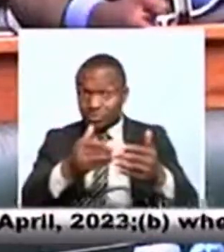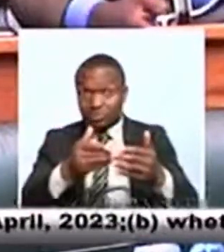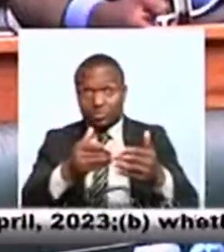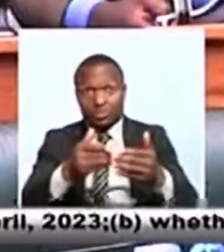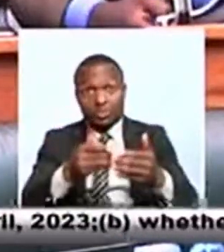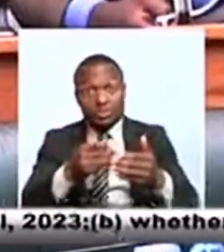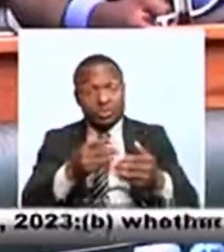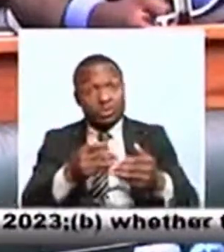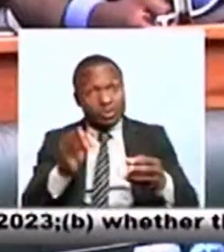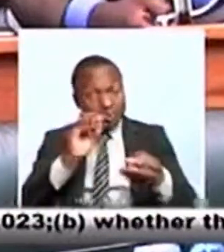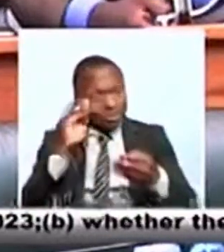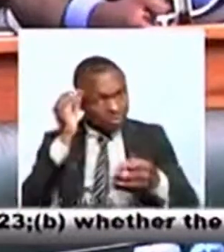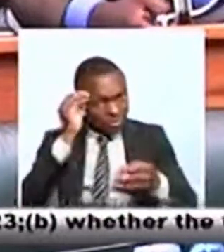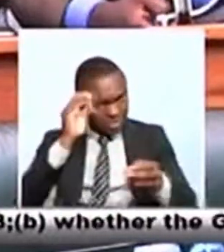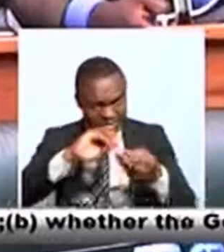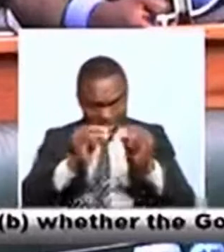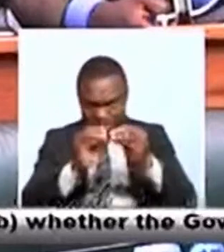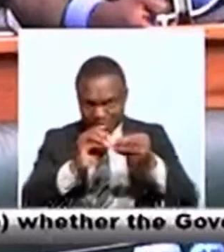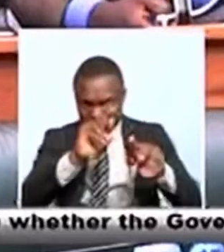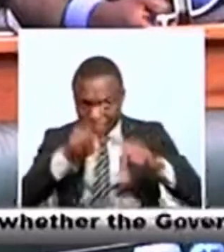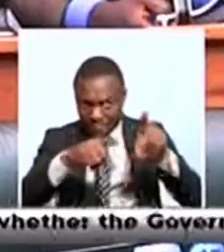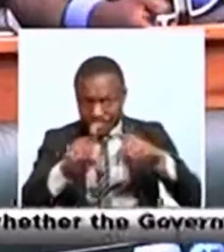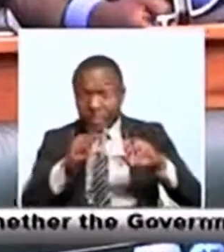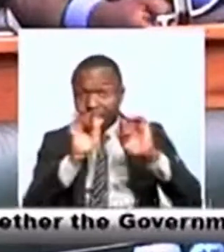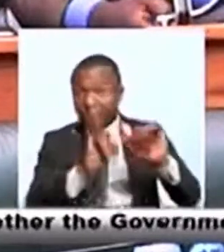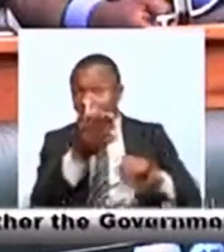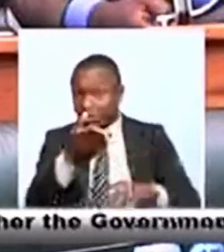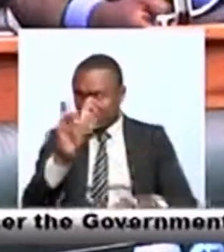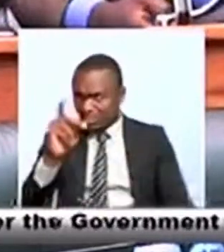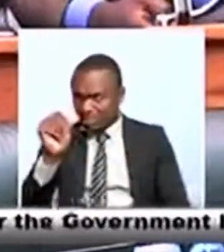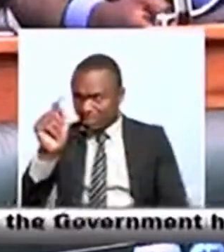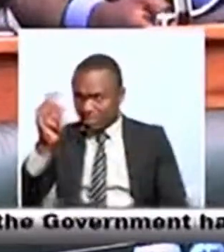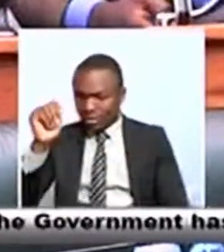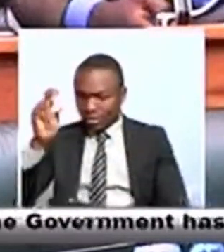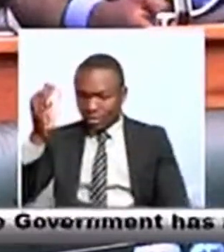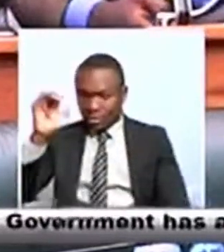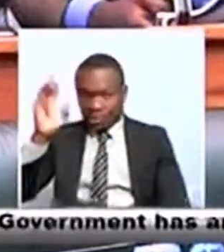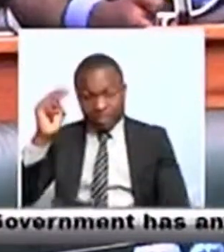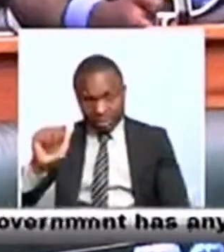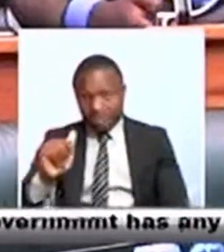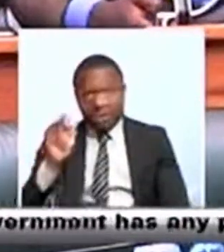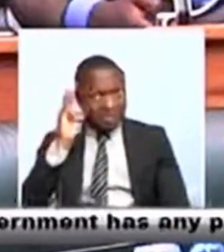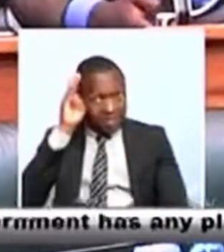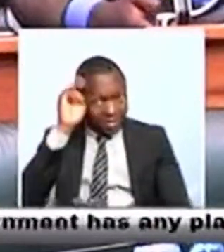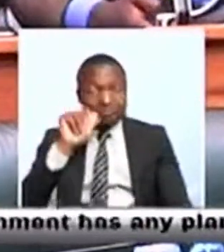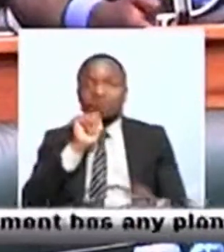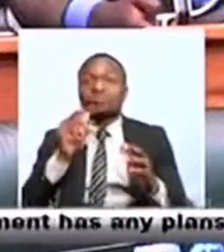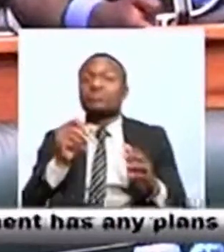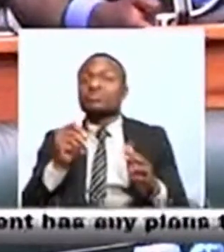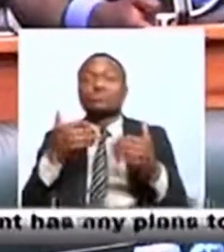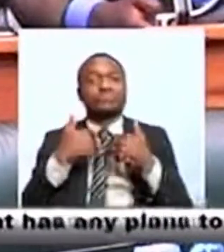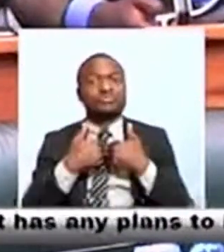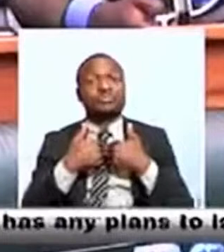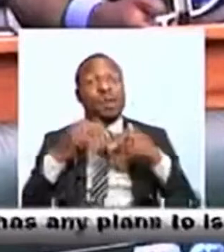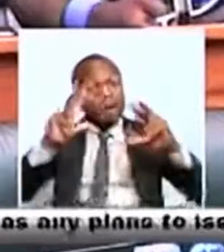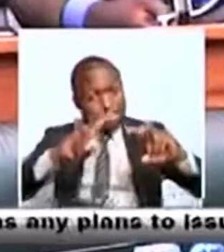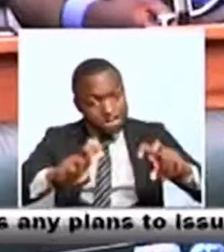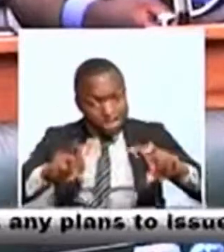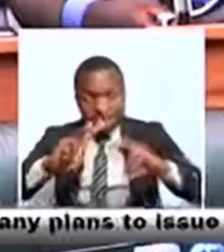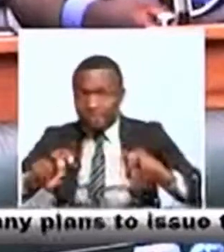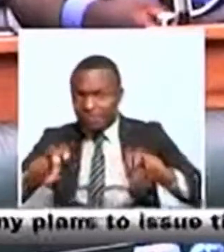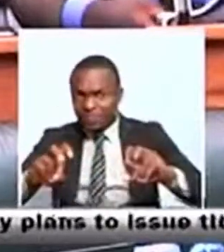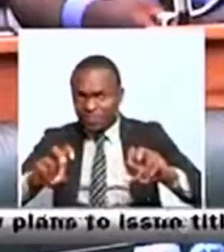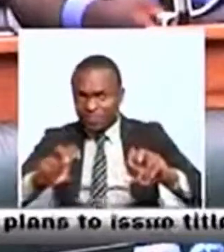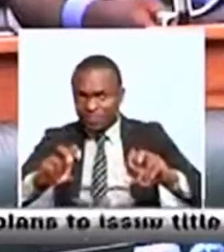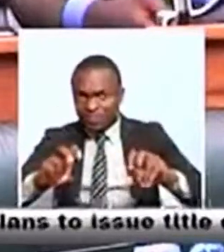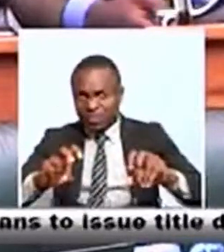settlers in Katoka Mema, as the ministry has not conducted any social survey to establish the number